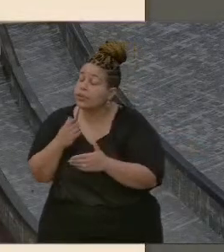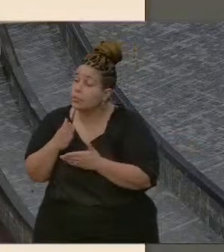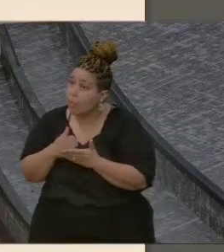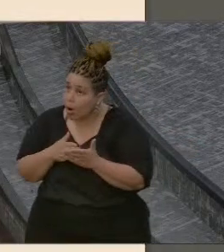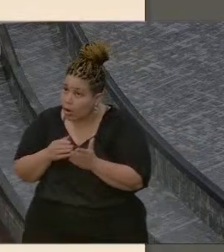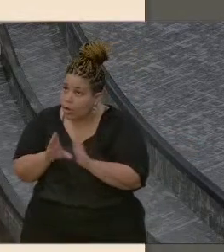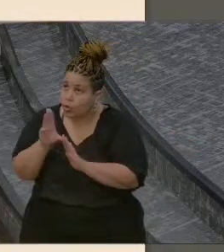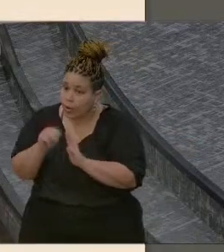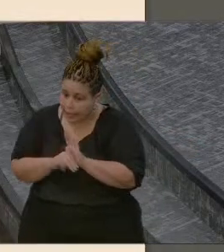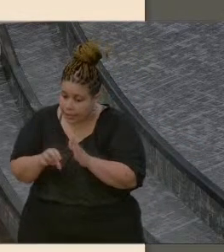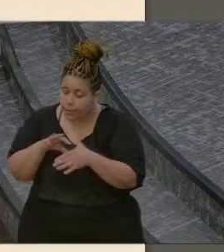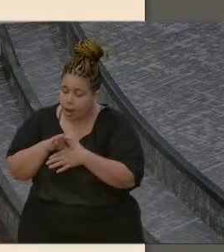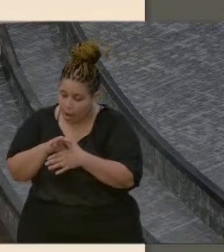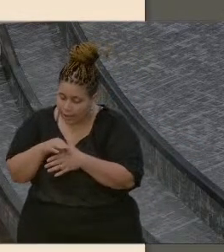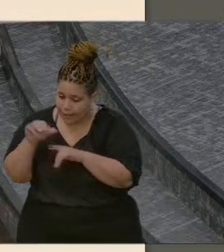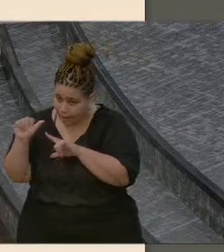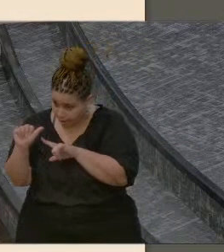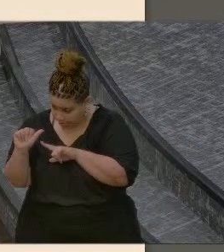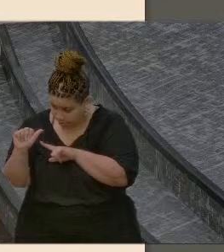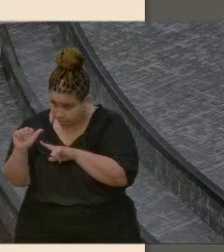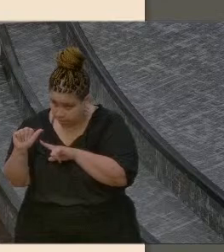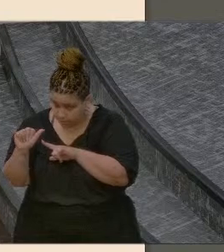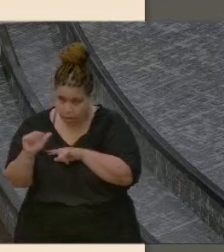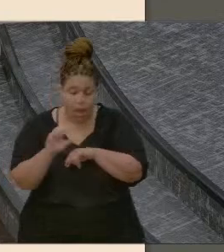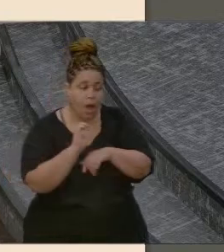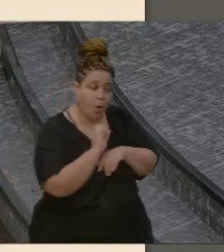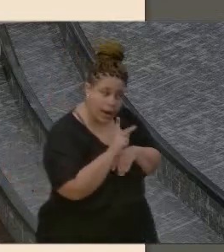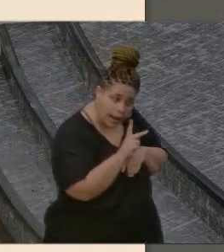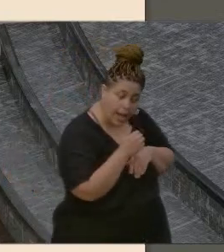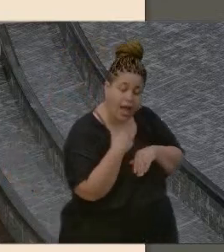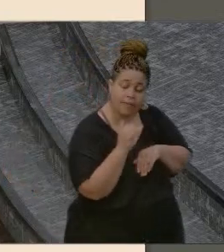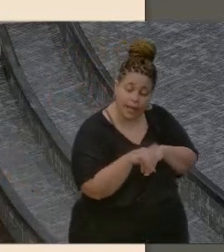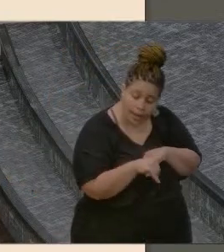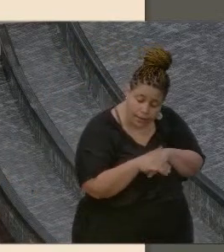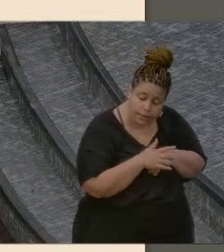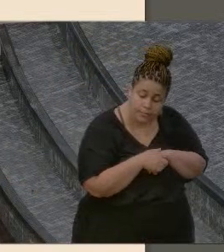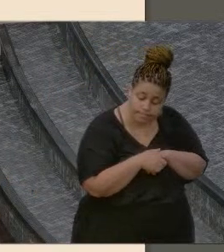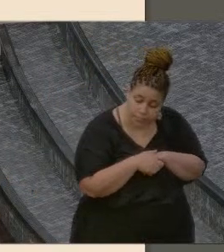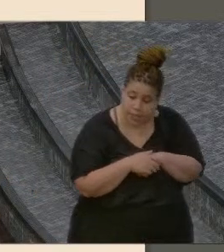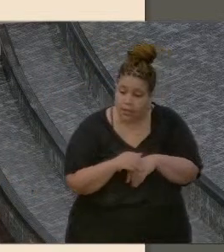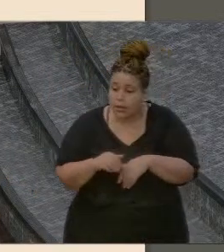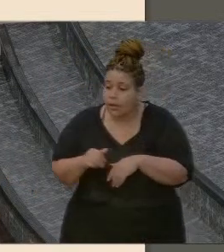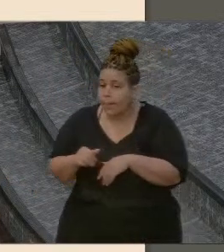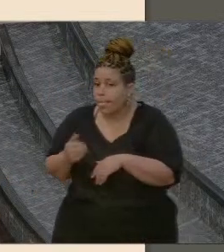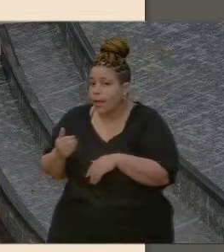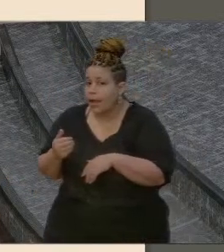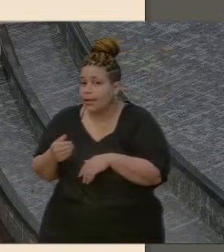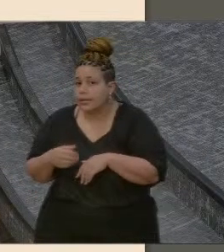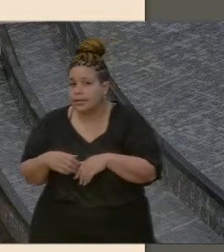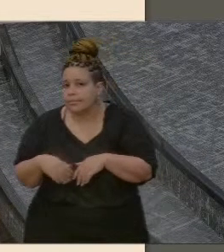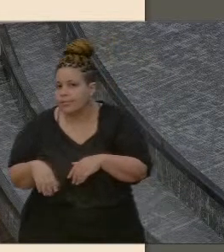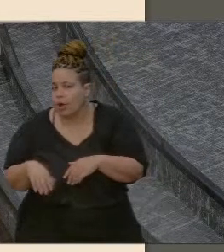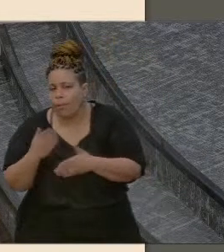part. And then the other, I didn't have a specific spot, but for example, in C,